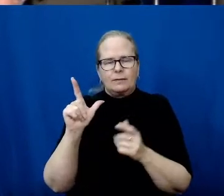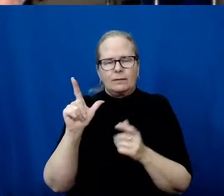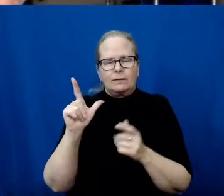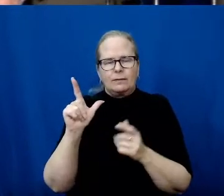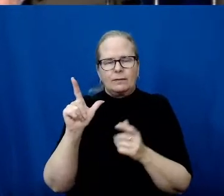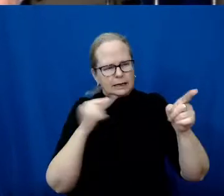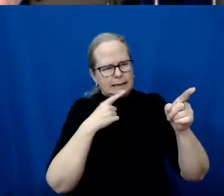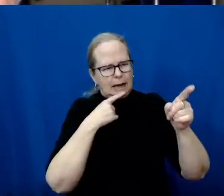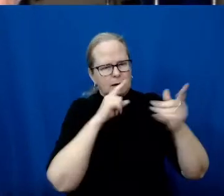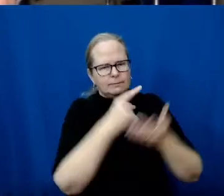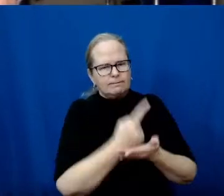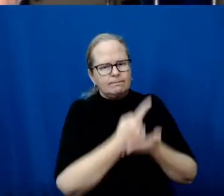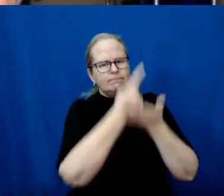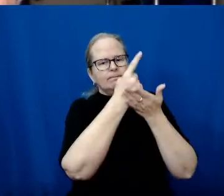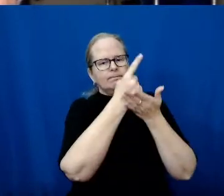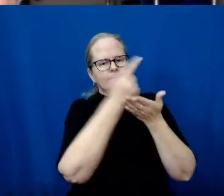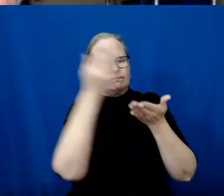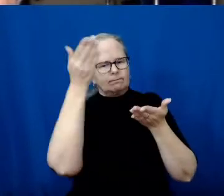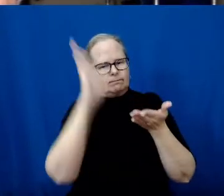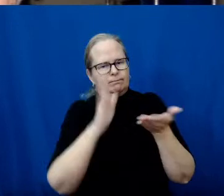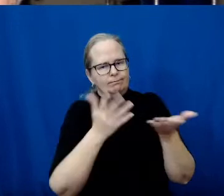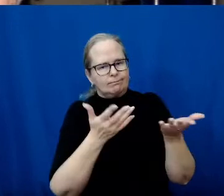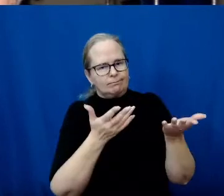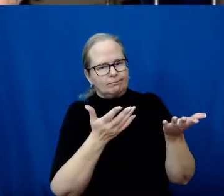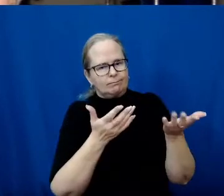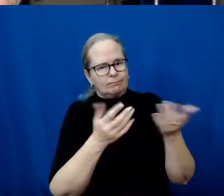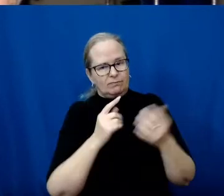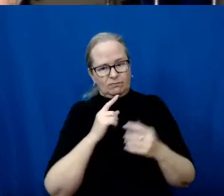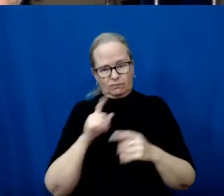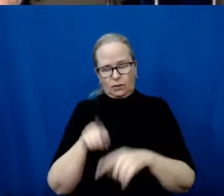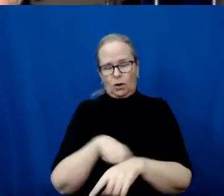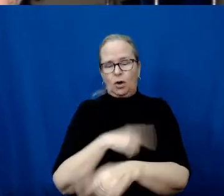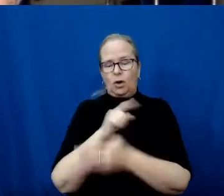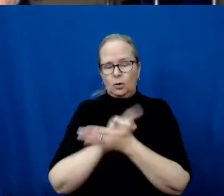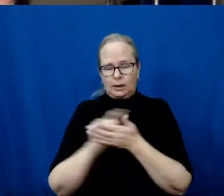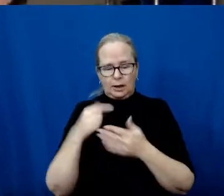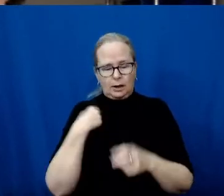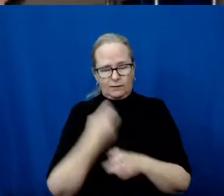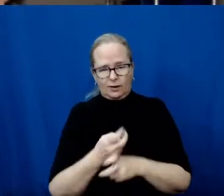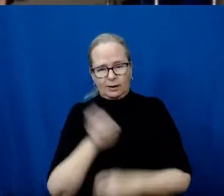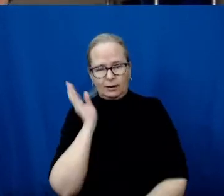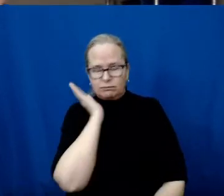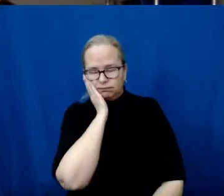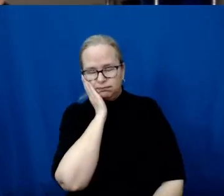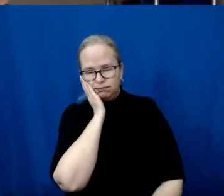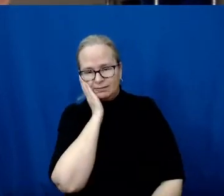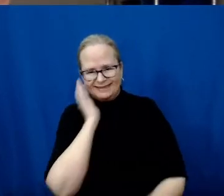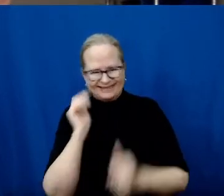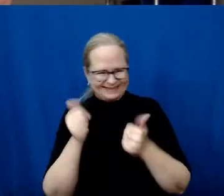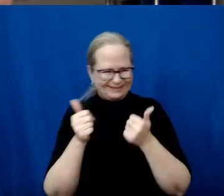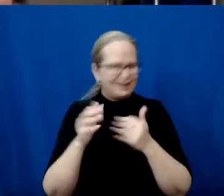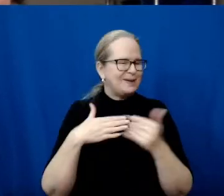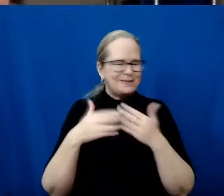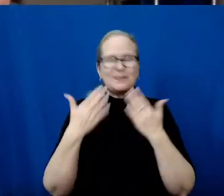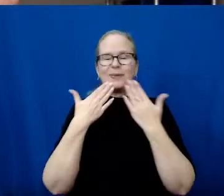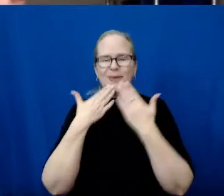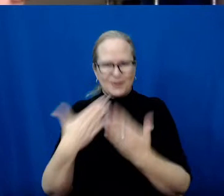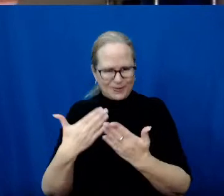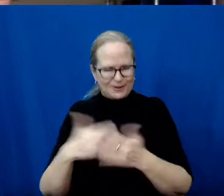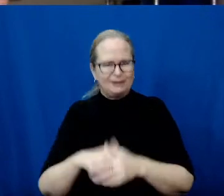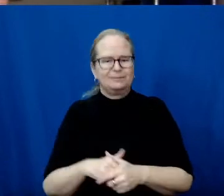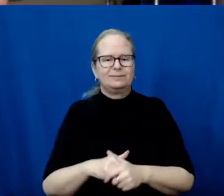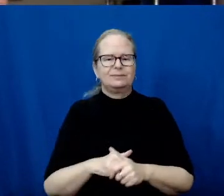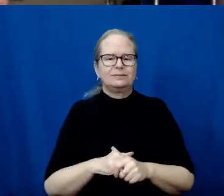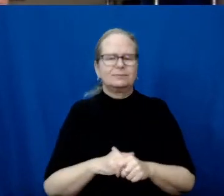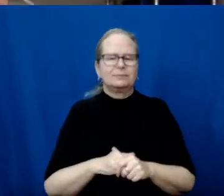Thank you very much, Robert. I know probably two people who are tenured, and everyone else that I know that teaches at a post-secondary institution is a